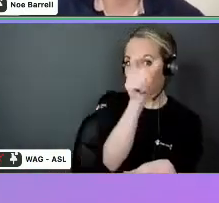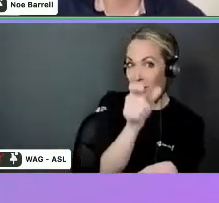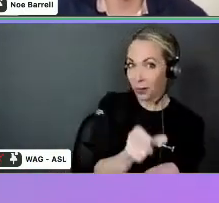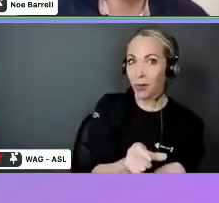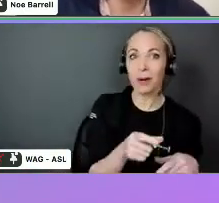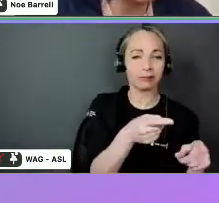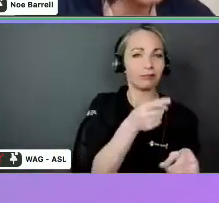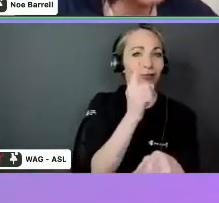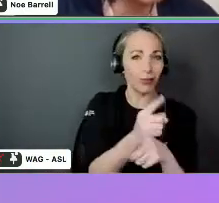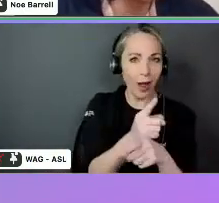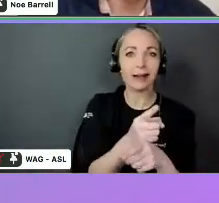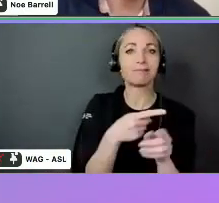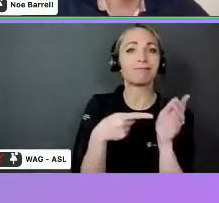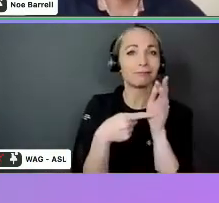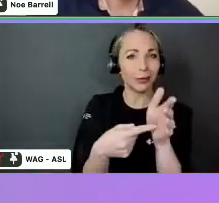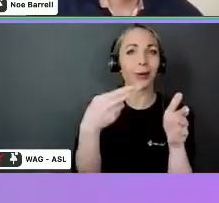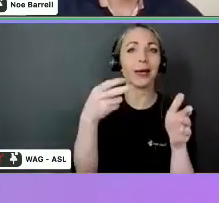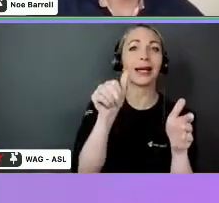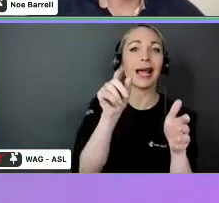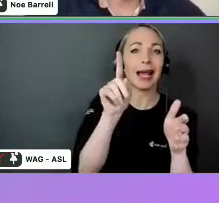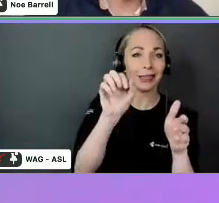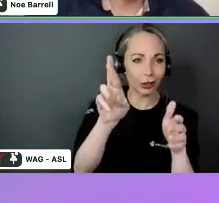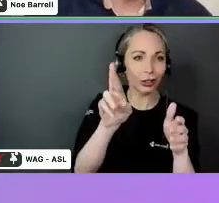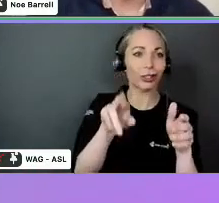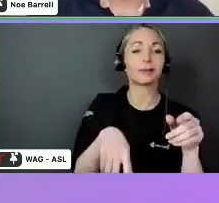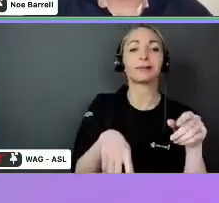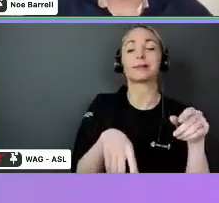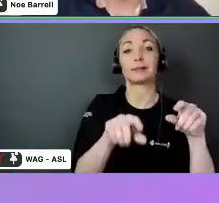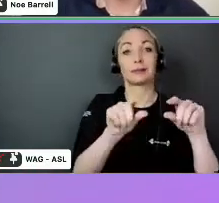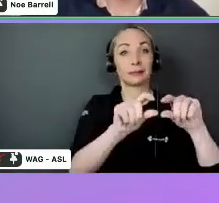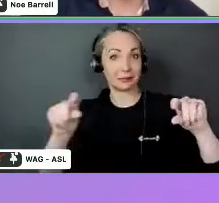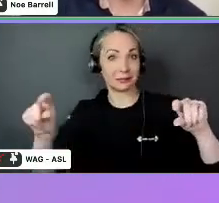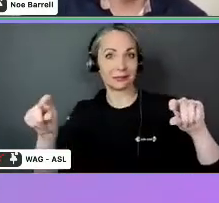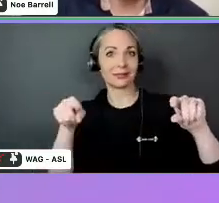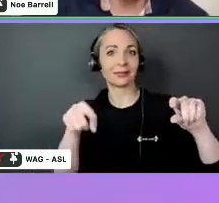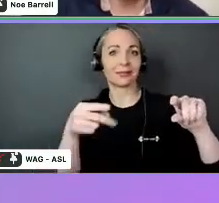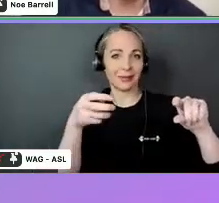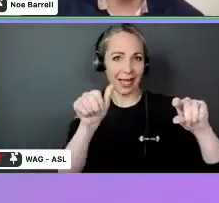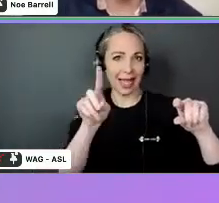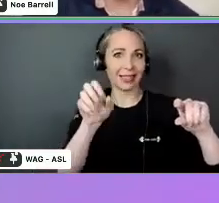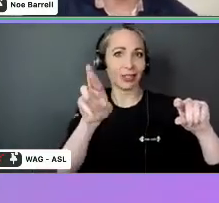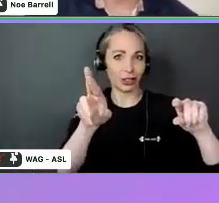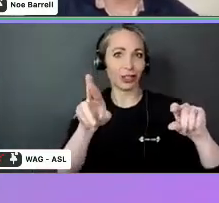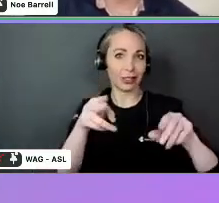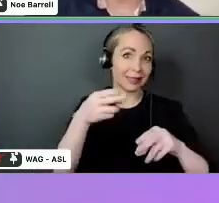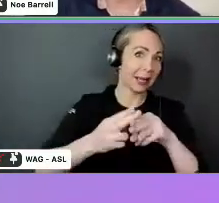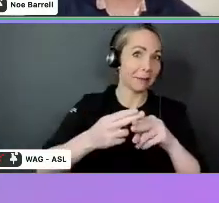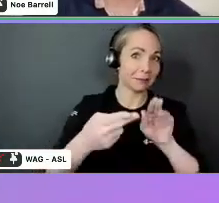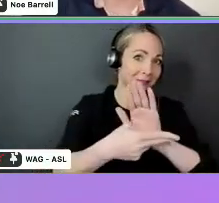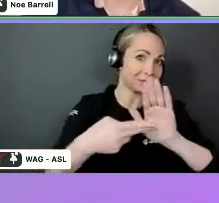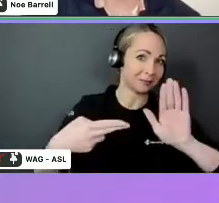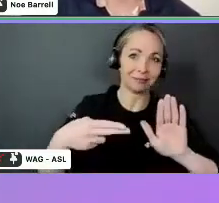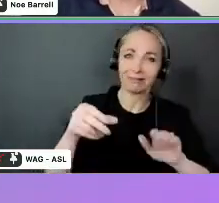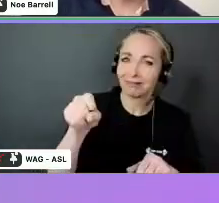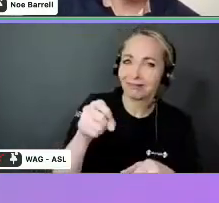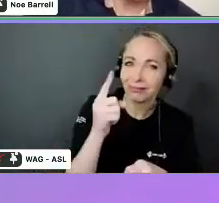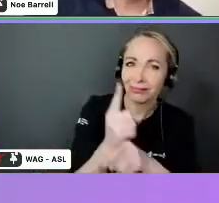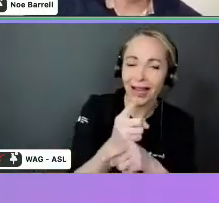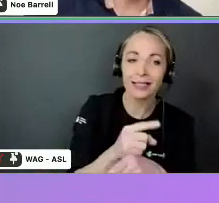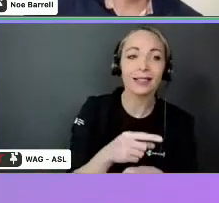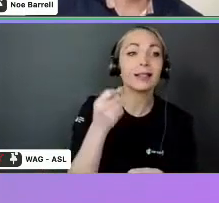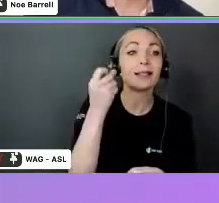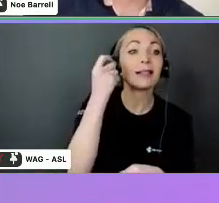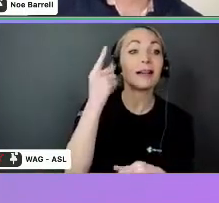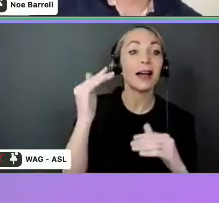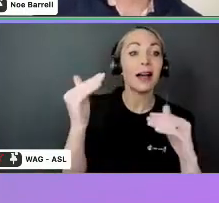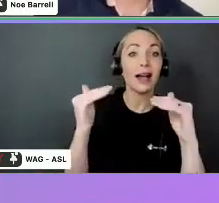correctly been marked up as headers. But the name of the binding, which is a header